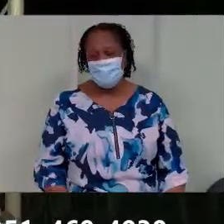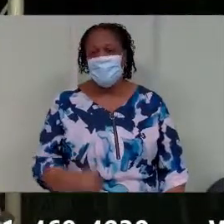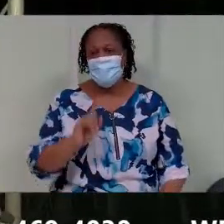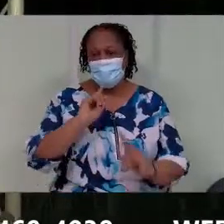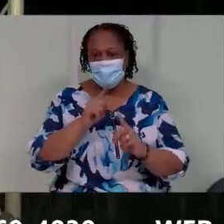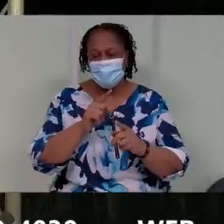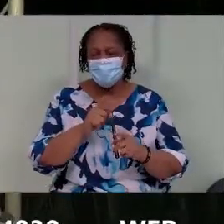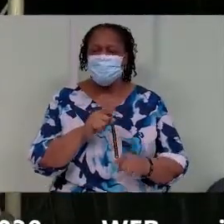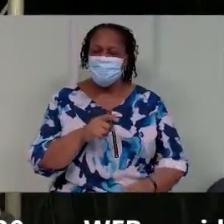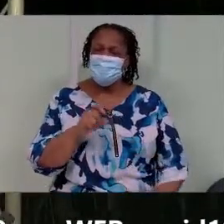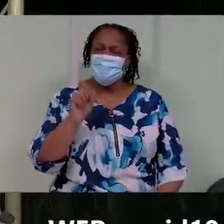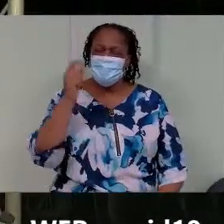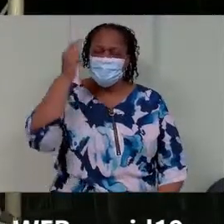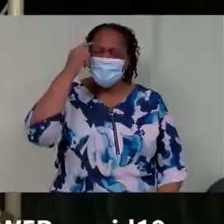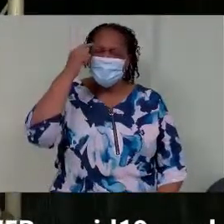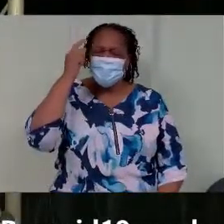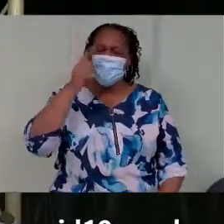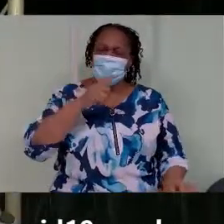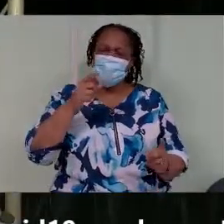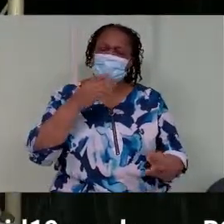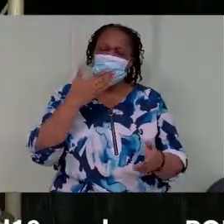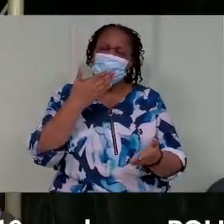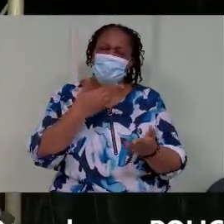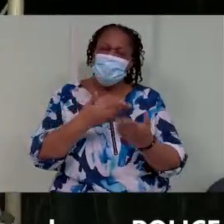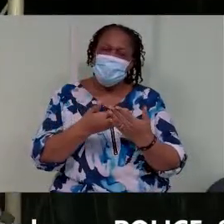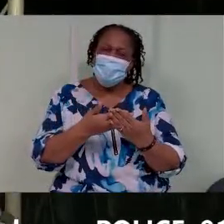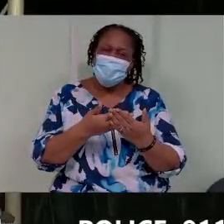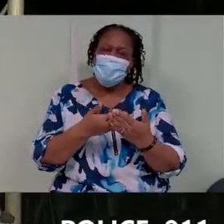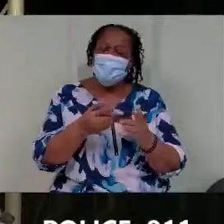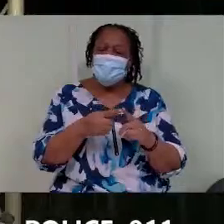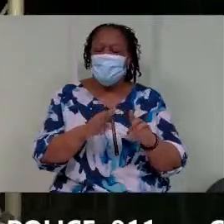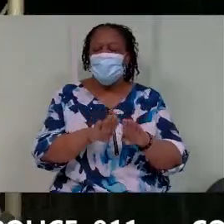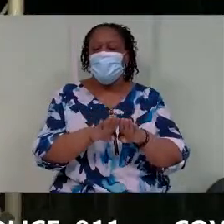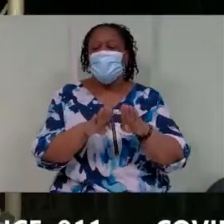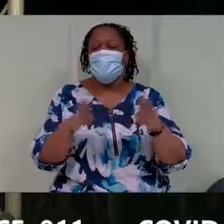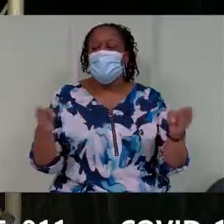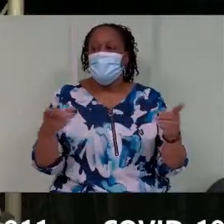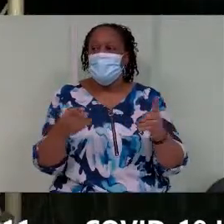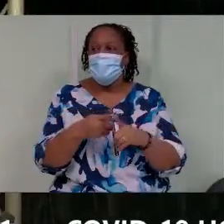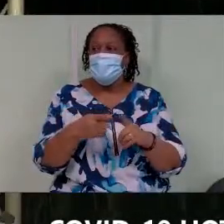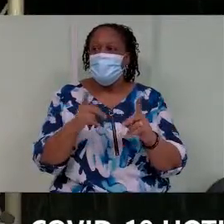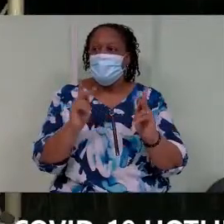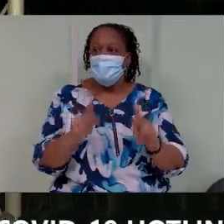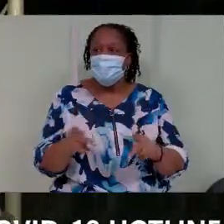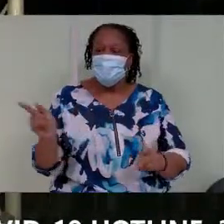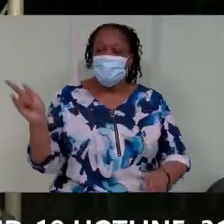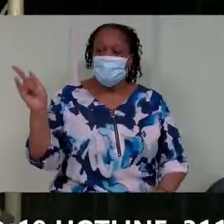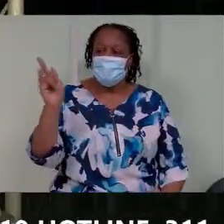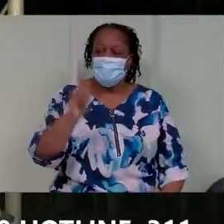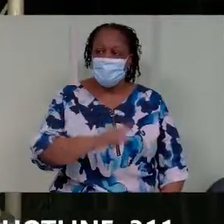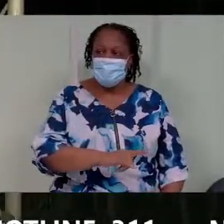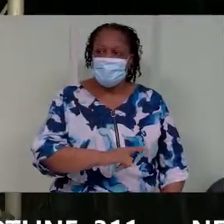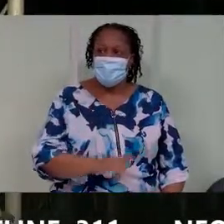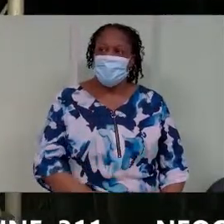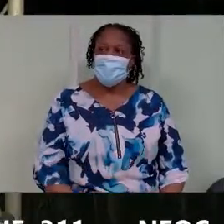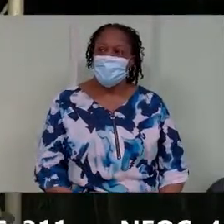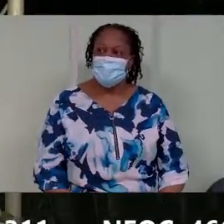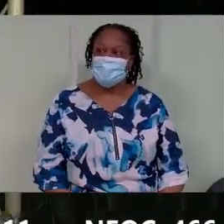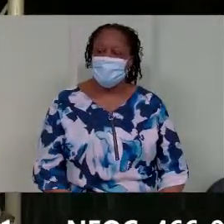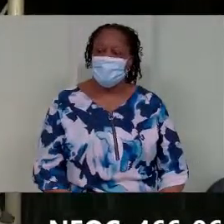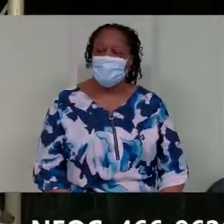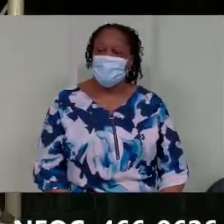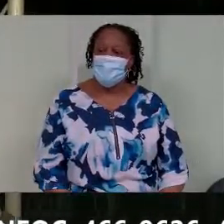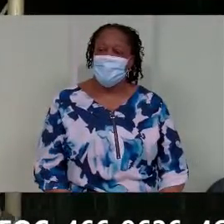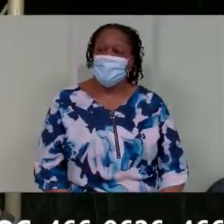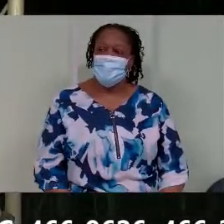for this opening to commercial flights and having more persons entering our